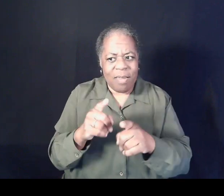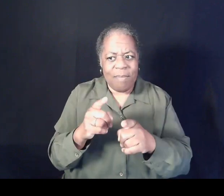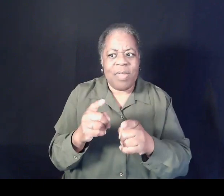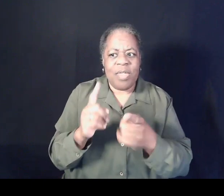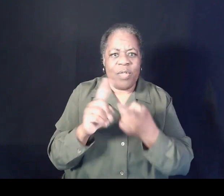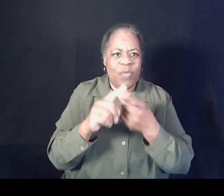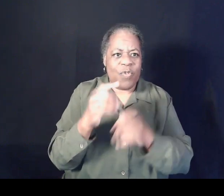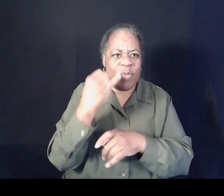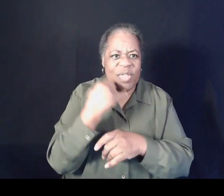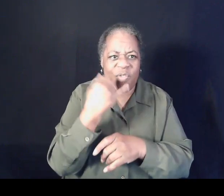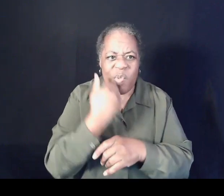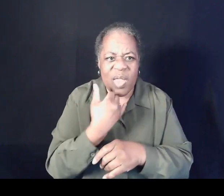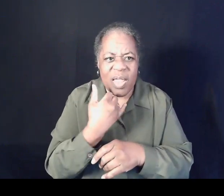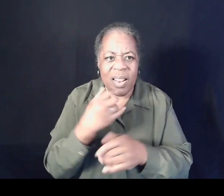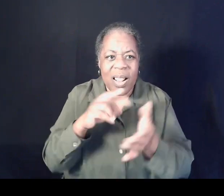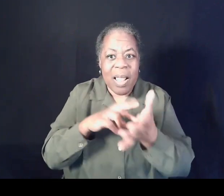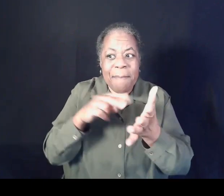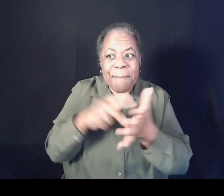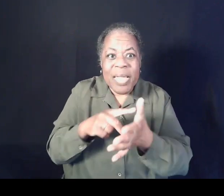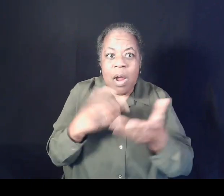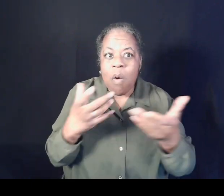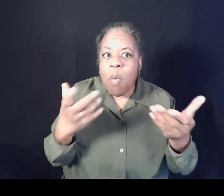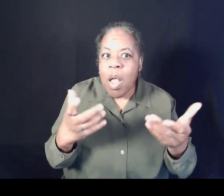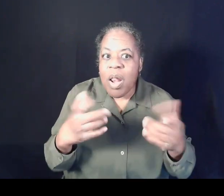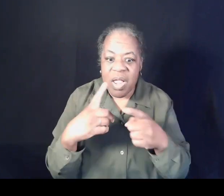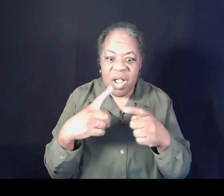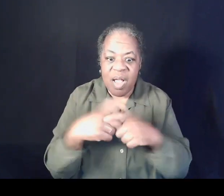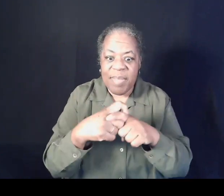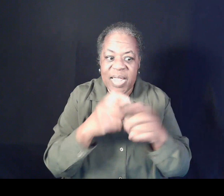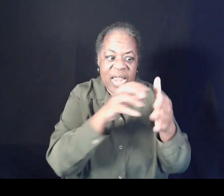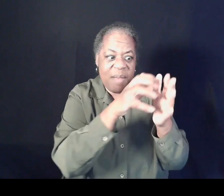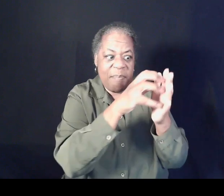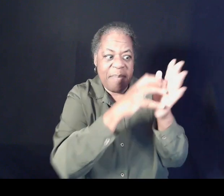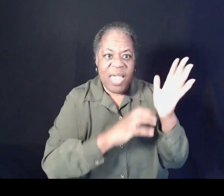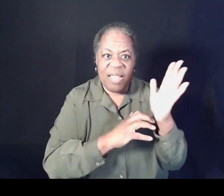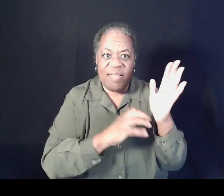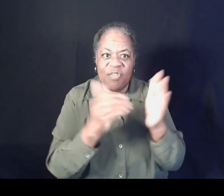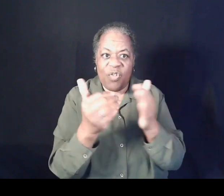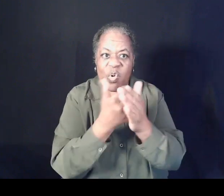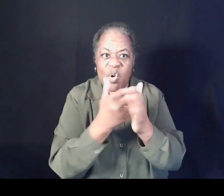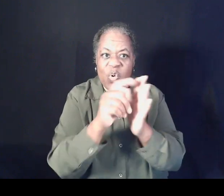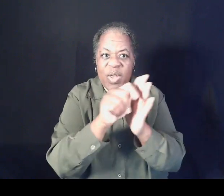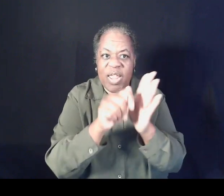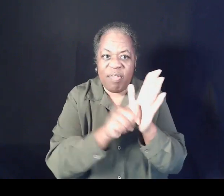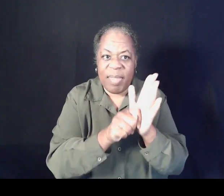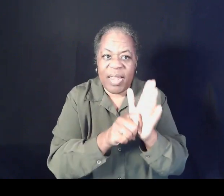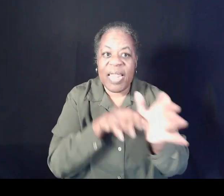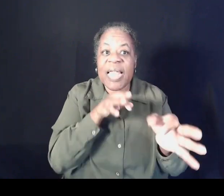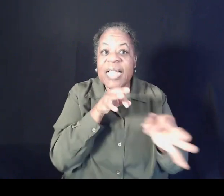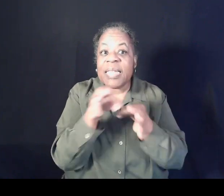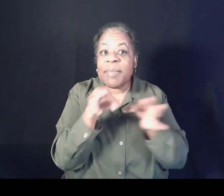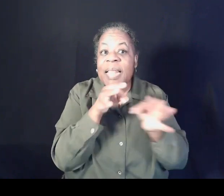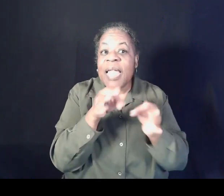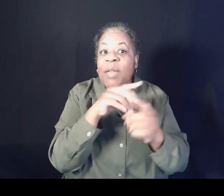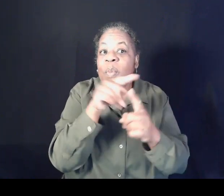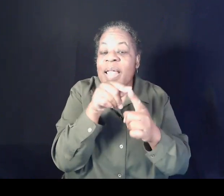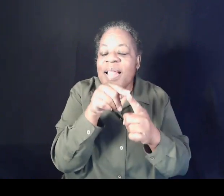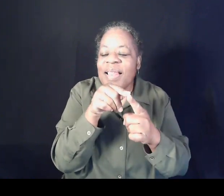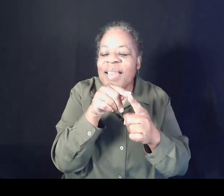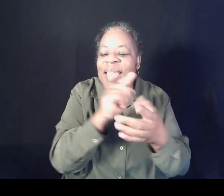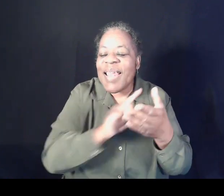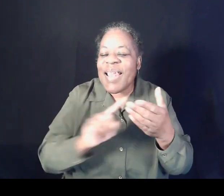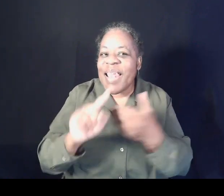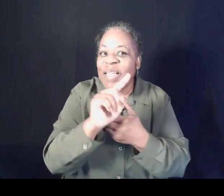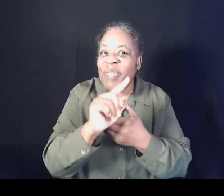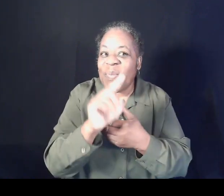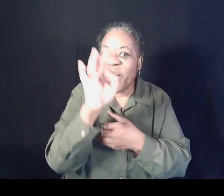mean? It's a very complicated passage in the New Testament, and it will be explained to you next week when